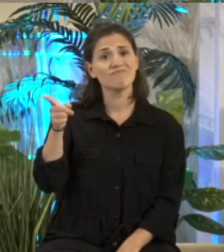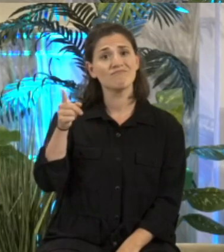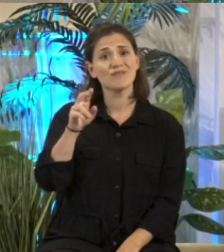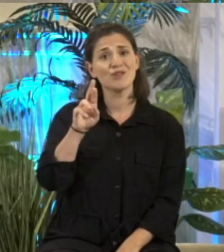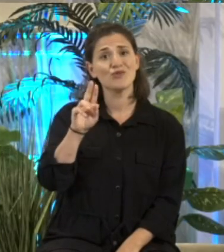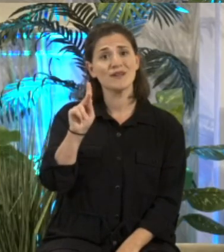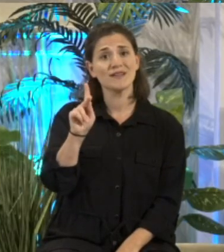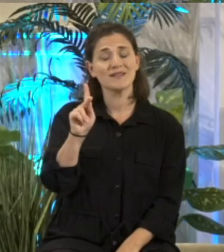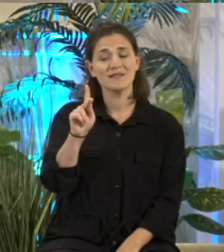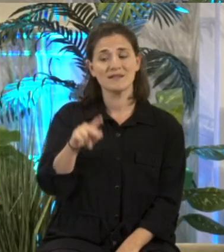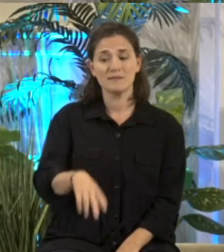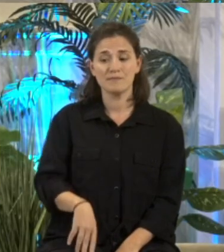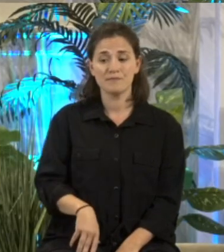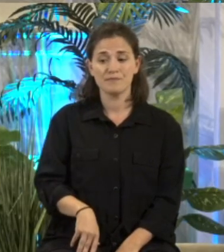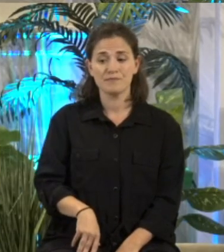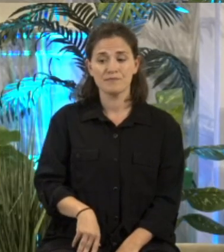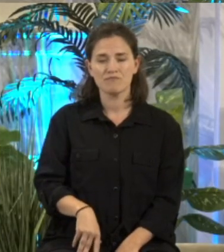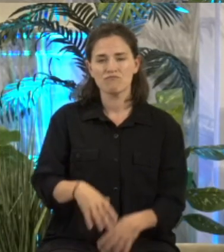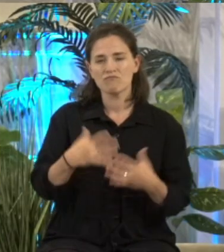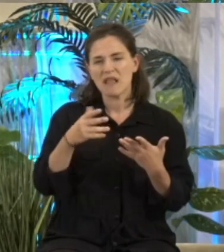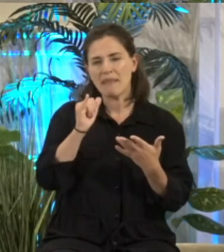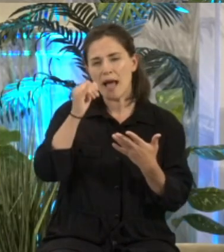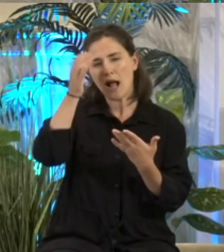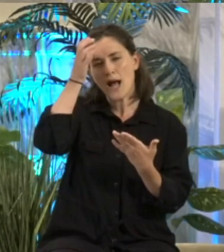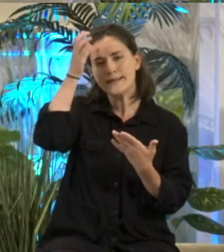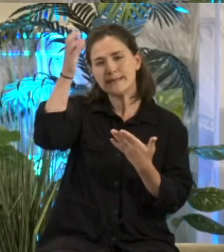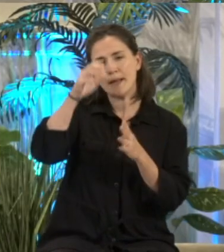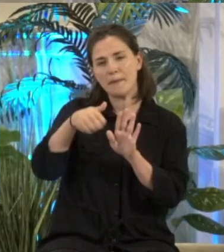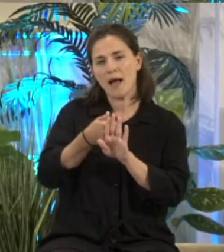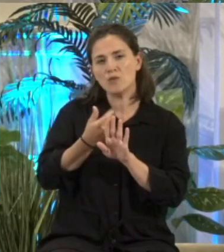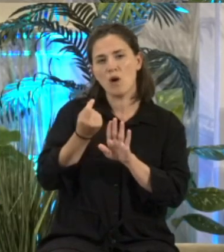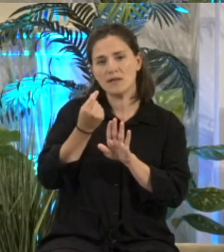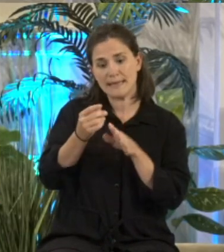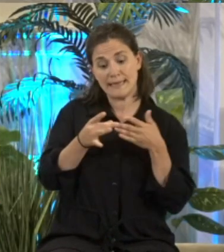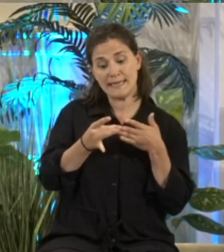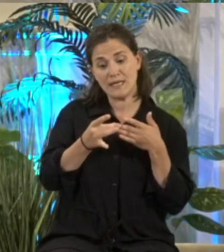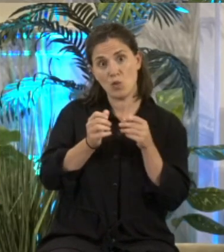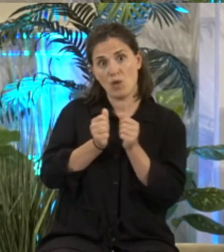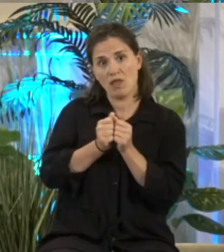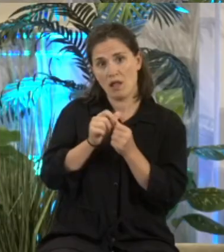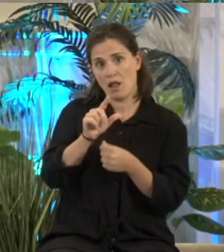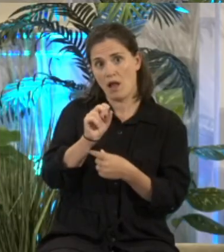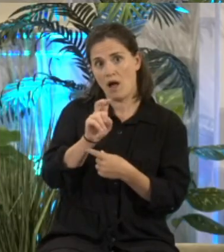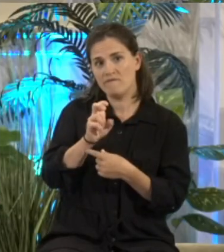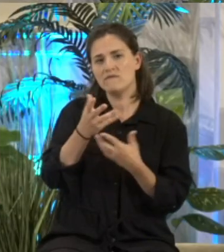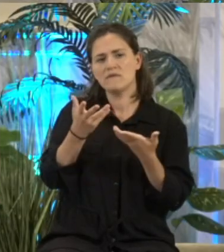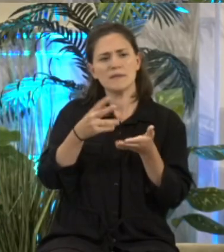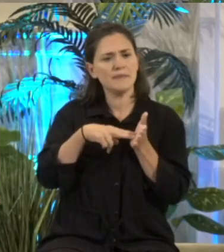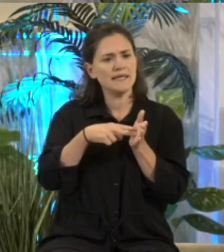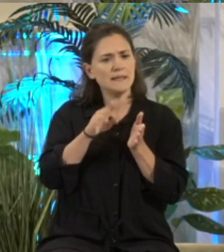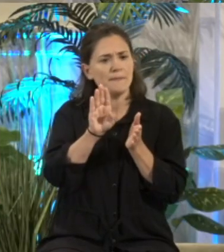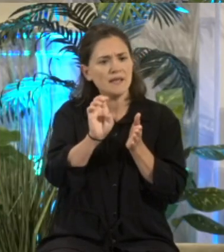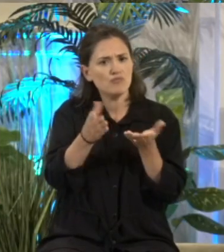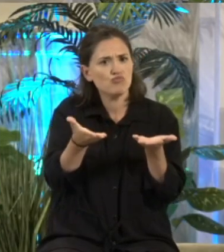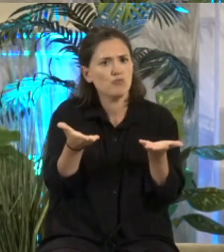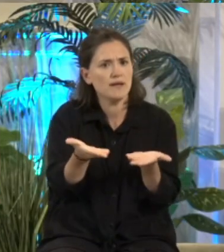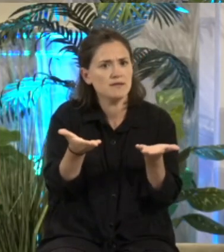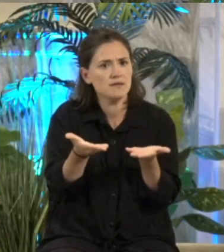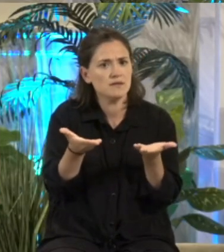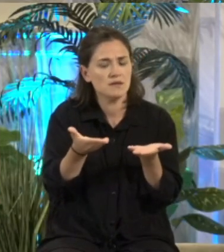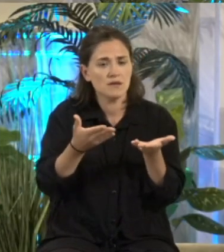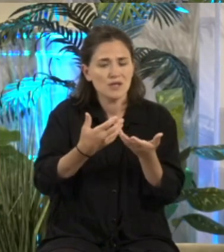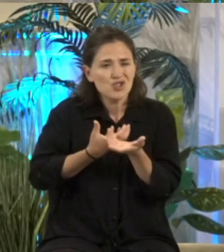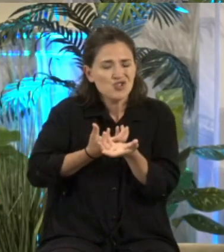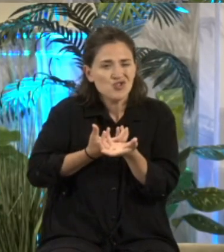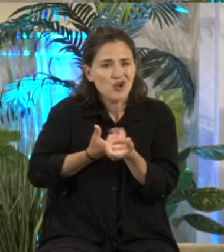It takes, when we talk about leading with love, what do we mean? We mean being present. We mean trusting the connection, trusting